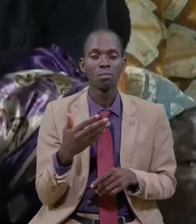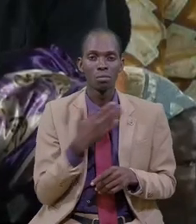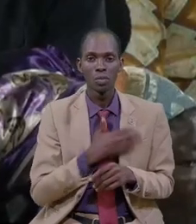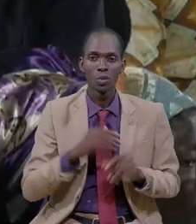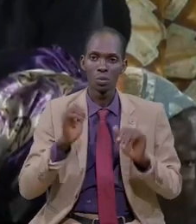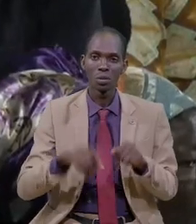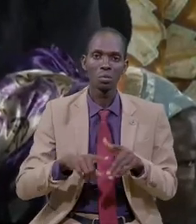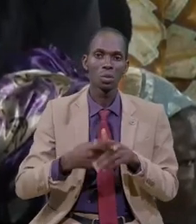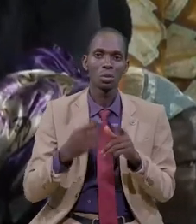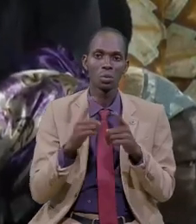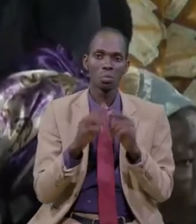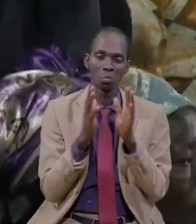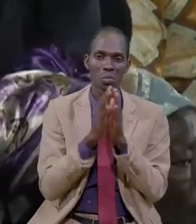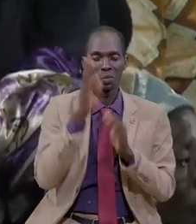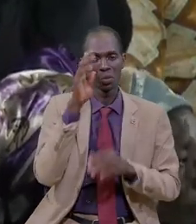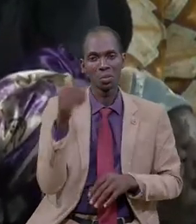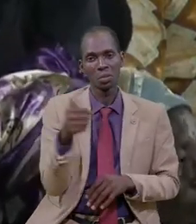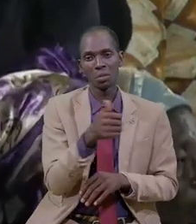this night.